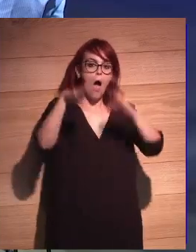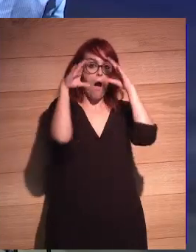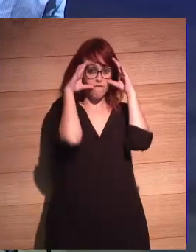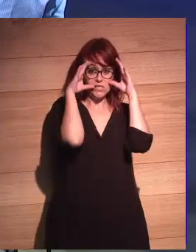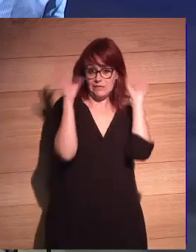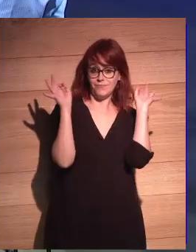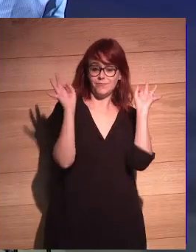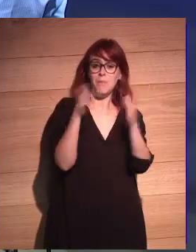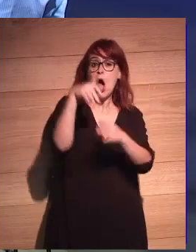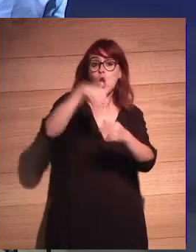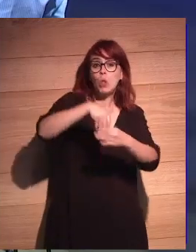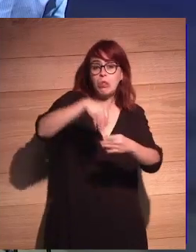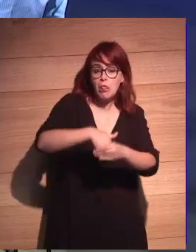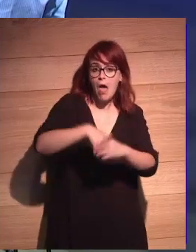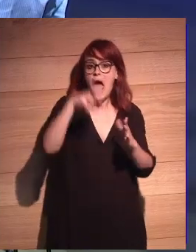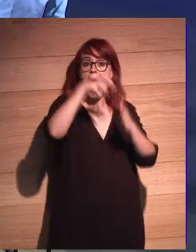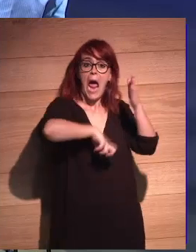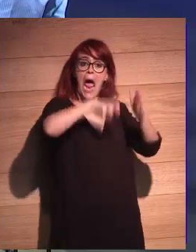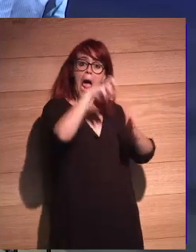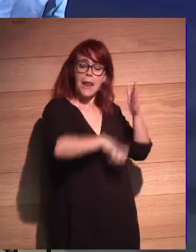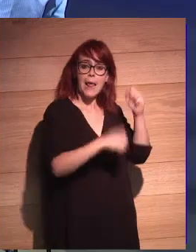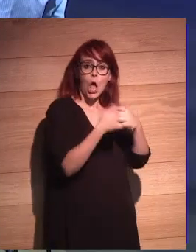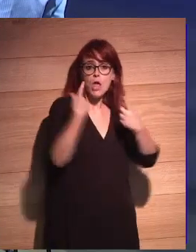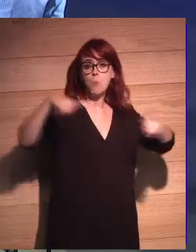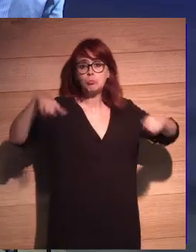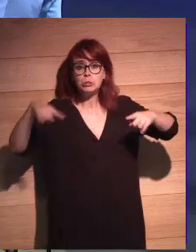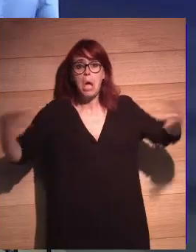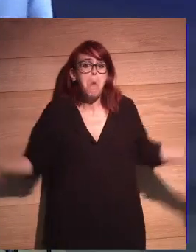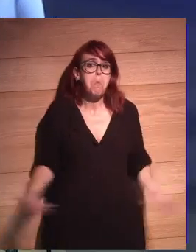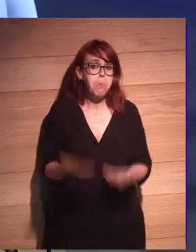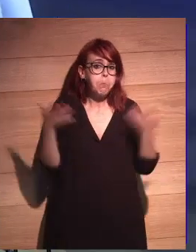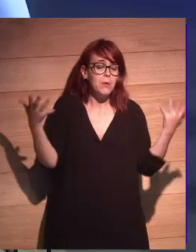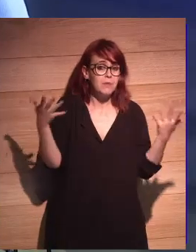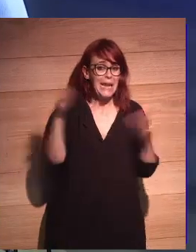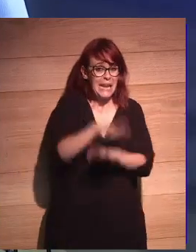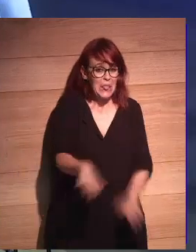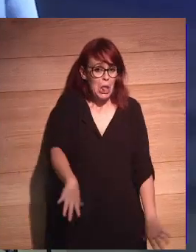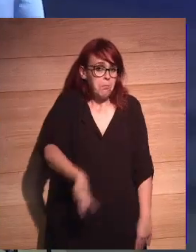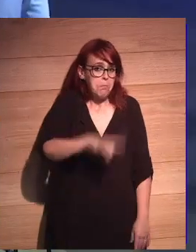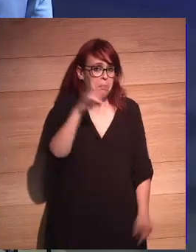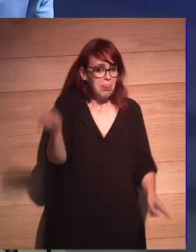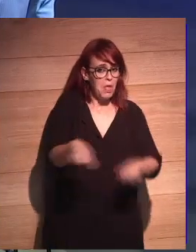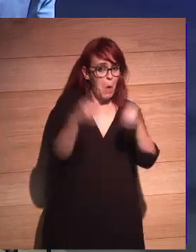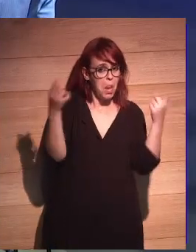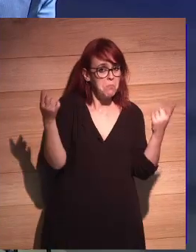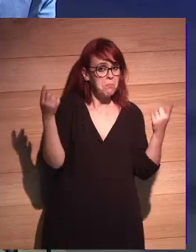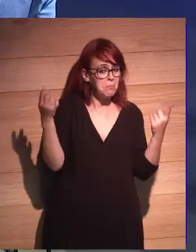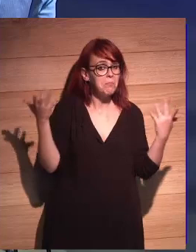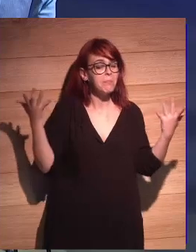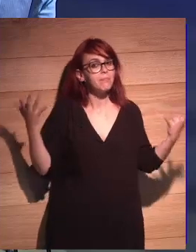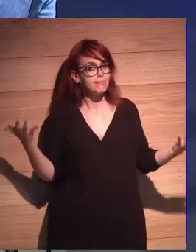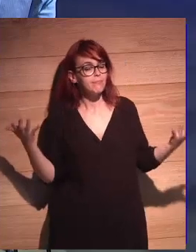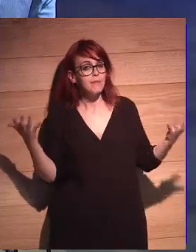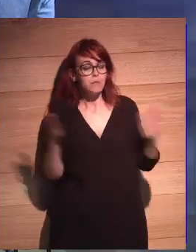was because of the goggles. It doesn't matter whether the content is archaeology, music, science. Students didn't care about